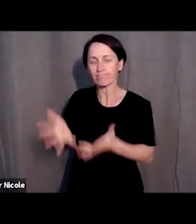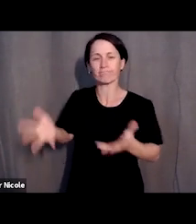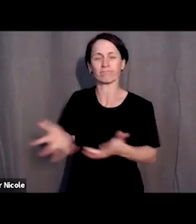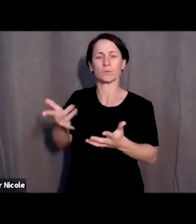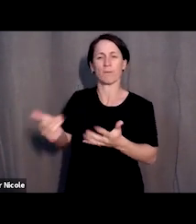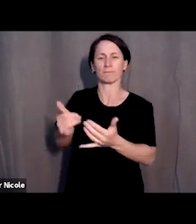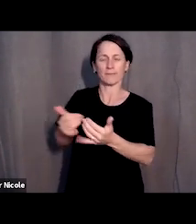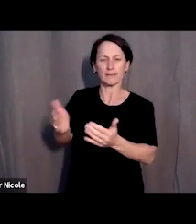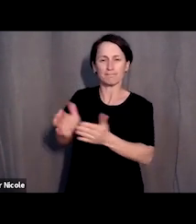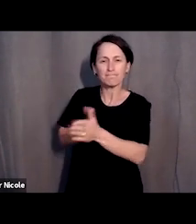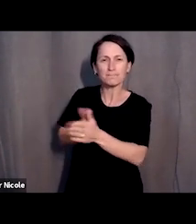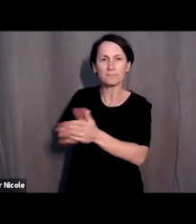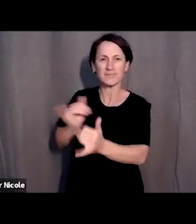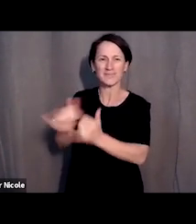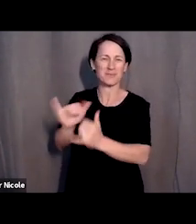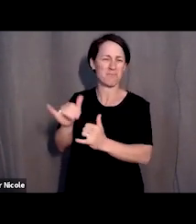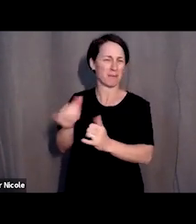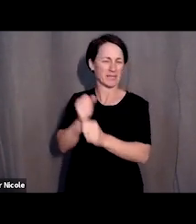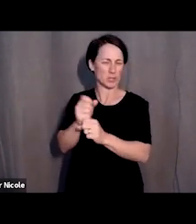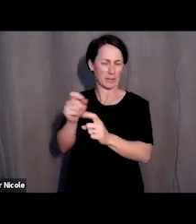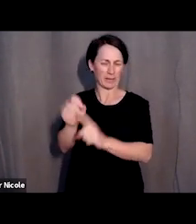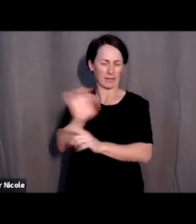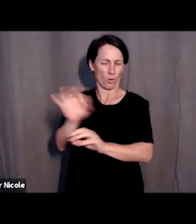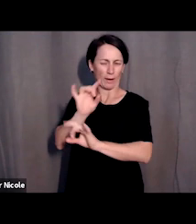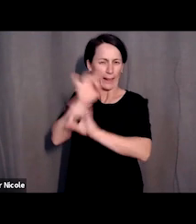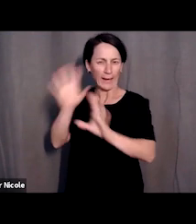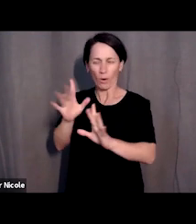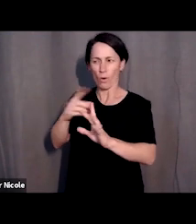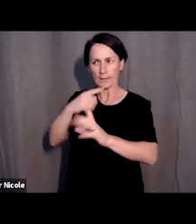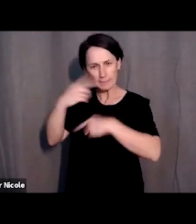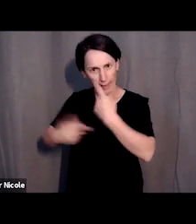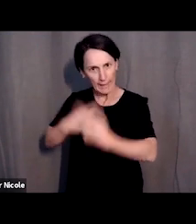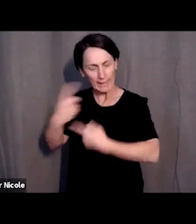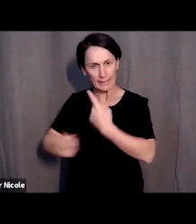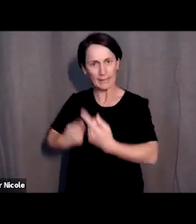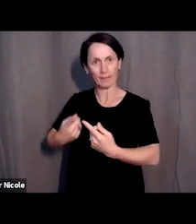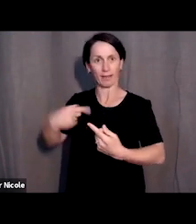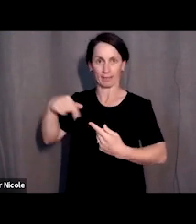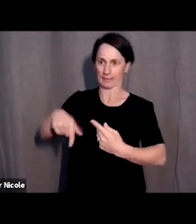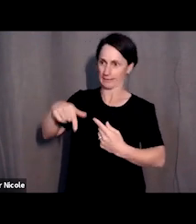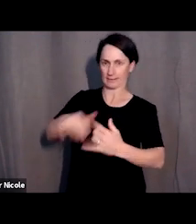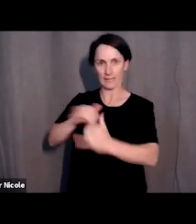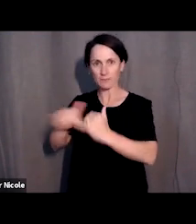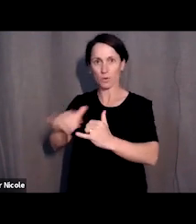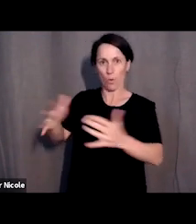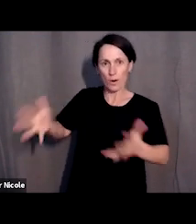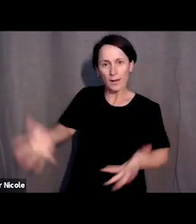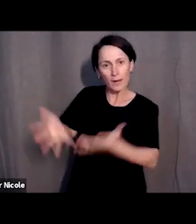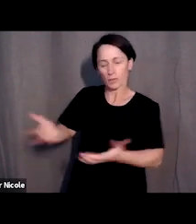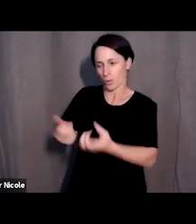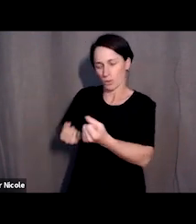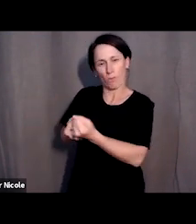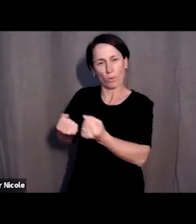type of terminology, or they might not have even really been clear as when the doctor might have been interviewing or encouraging or supporting them in